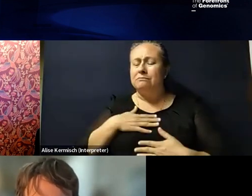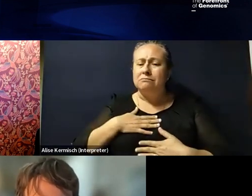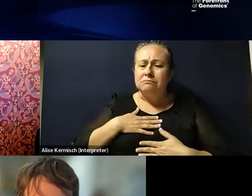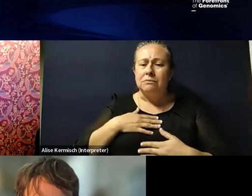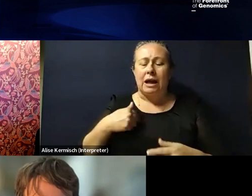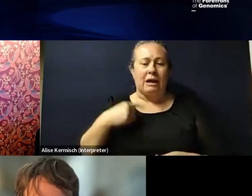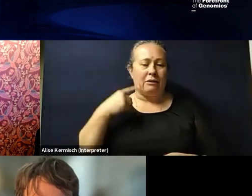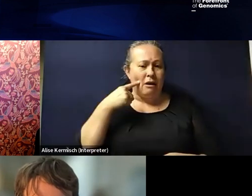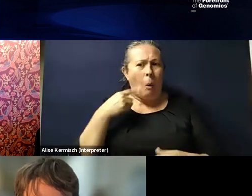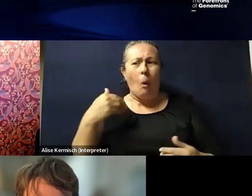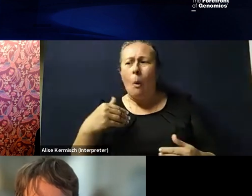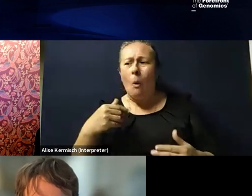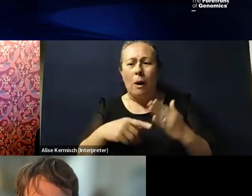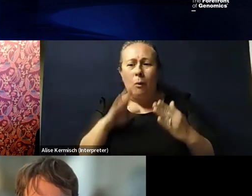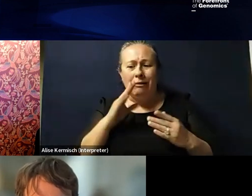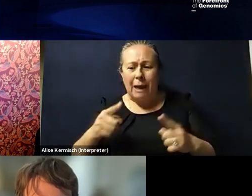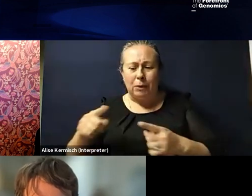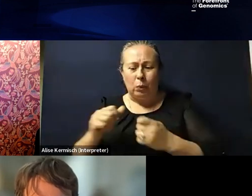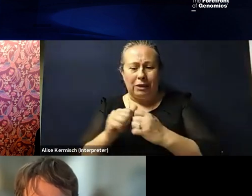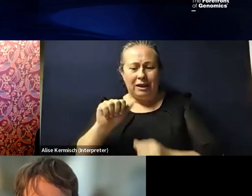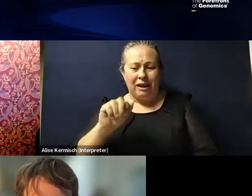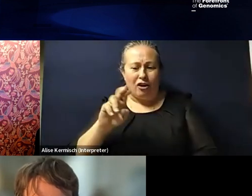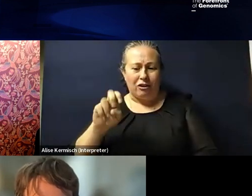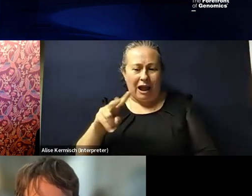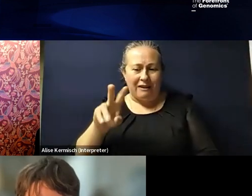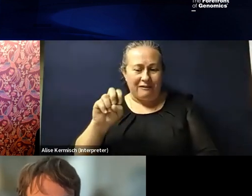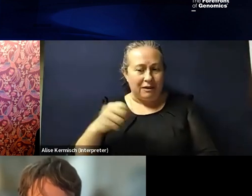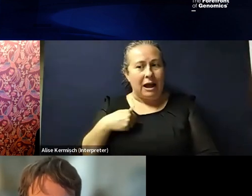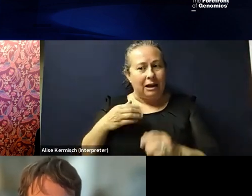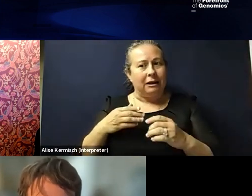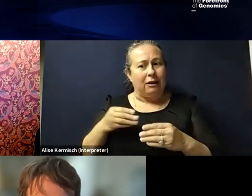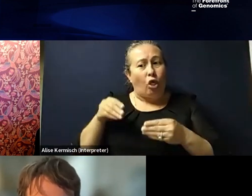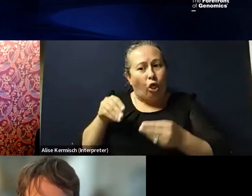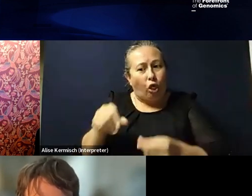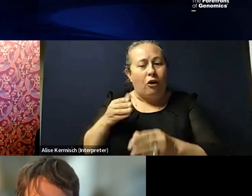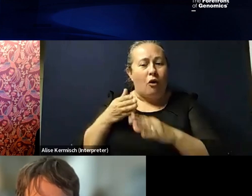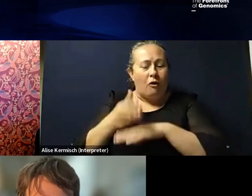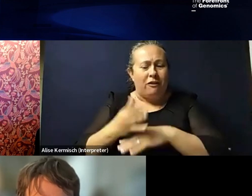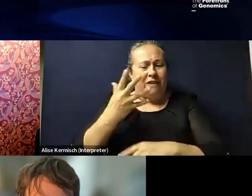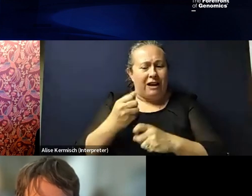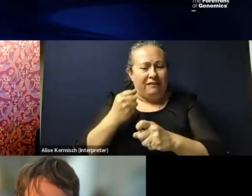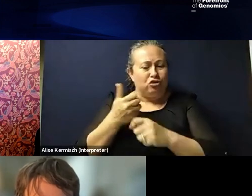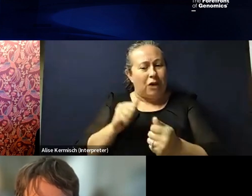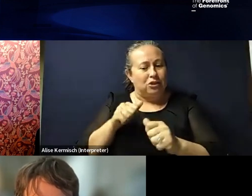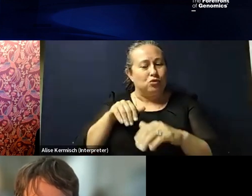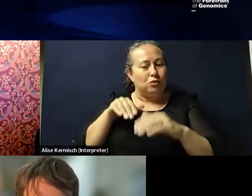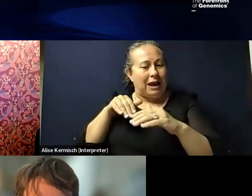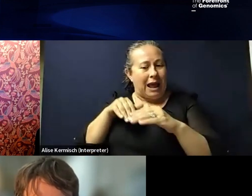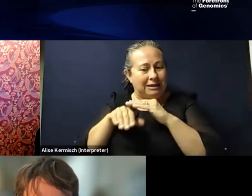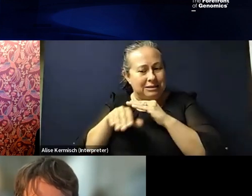happen to the archive that I spent over 5 years trying to access? So now they've been kept, and they're in